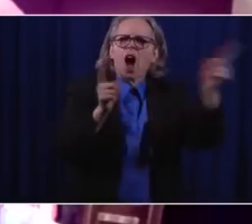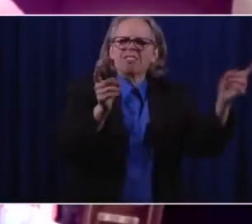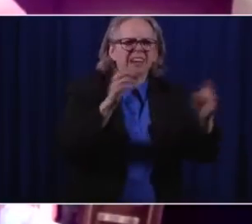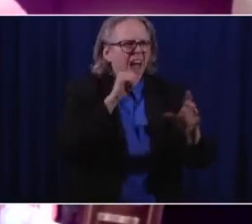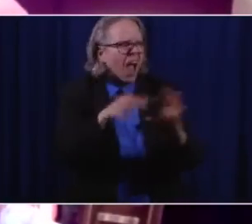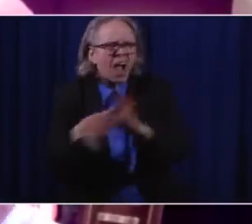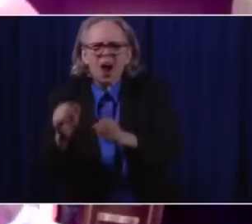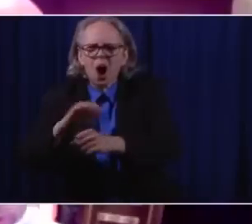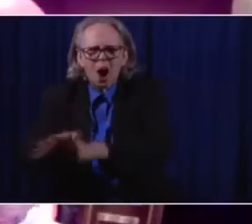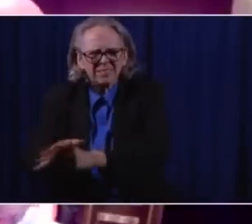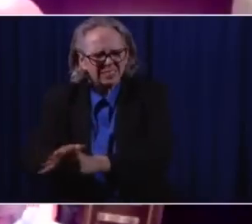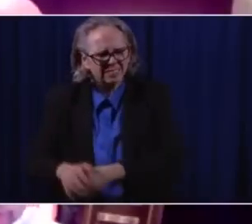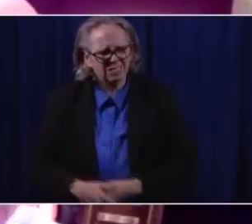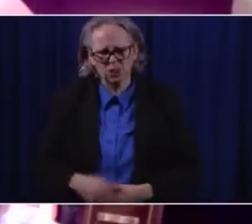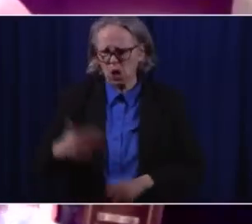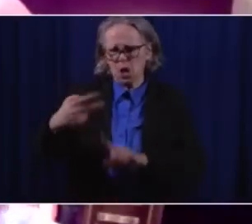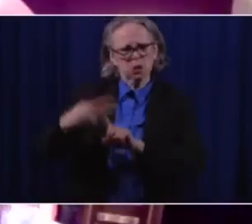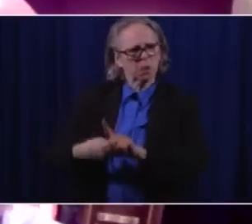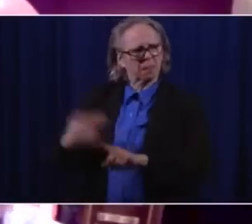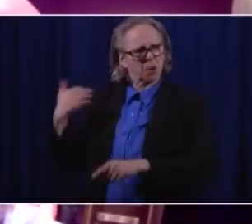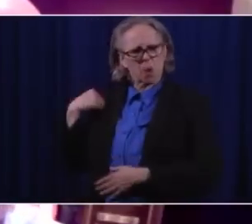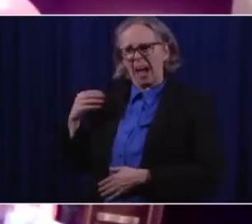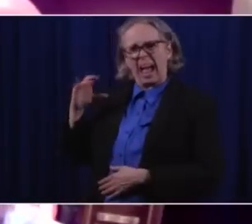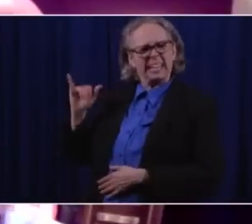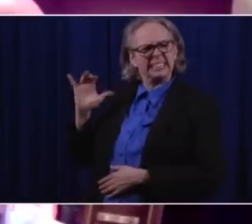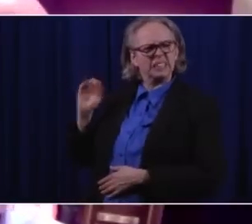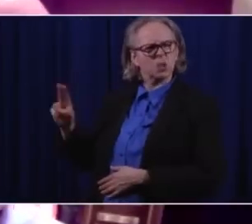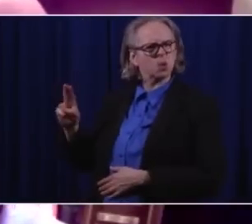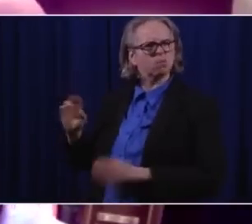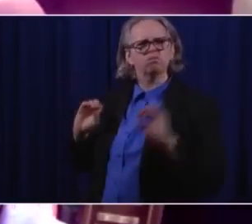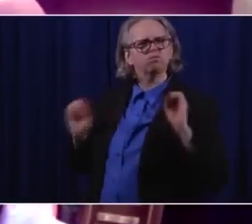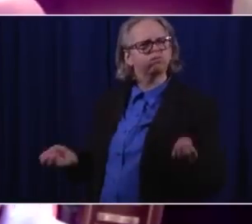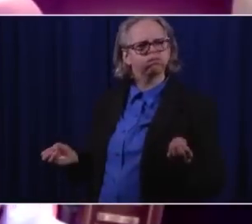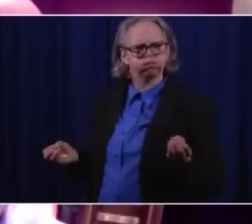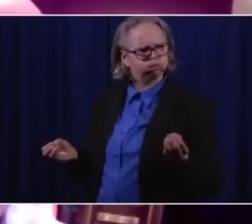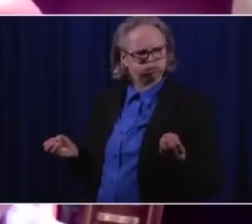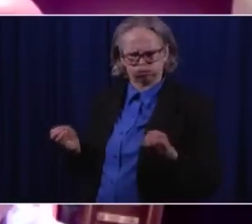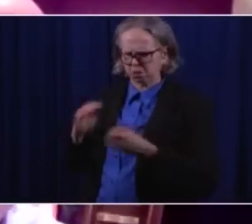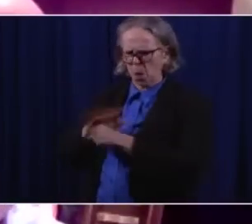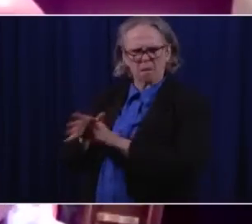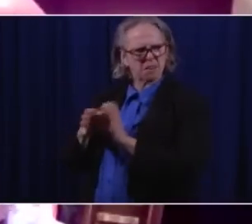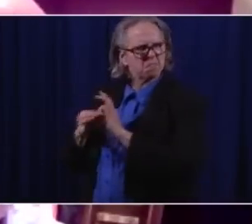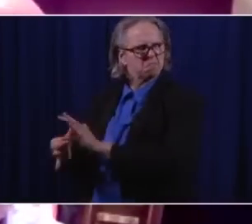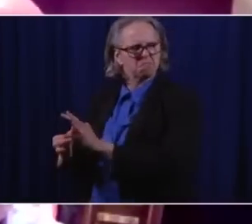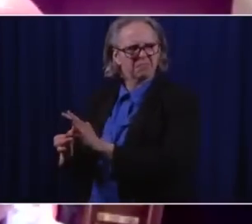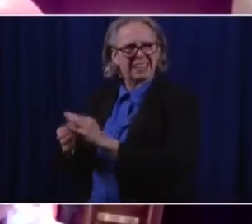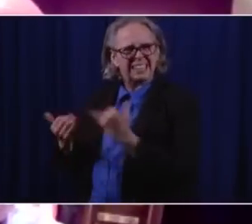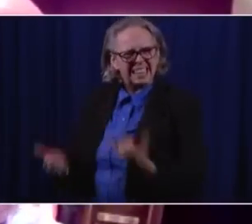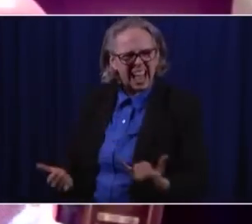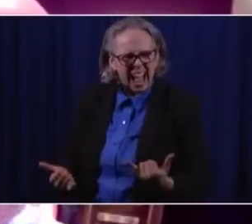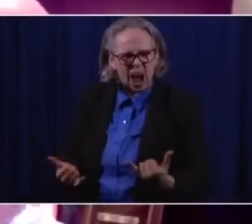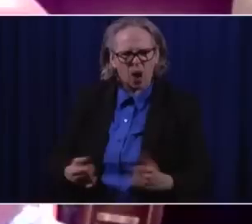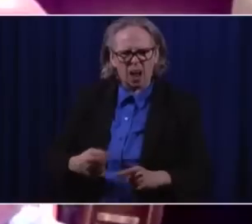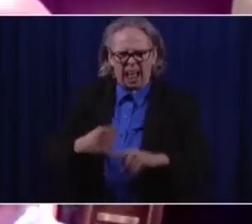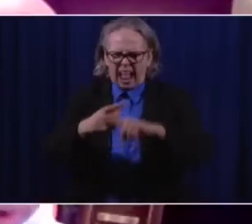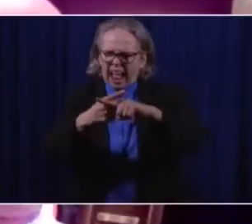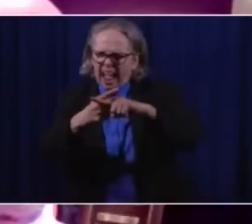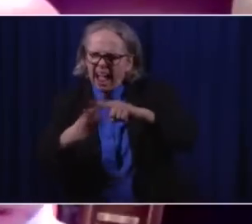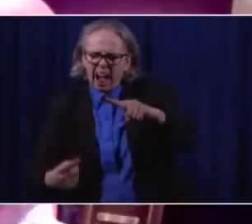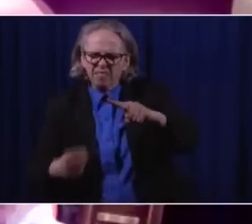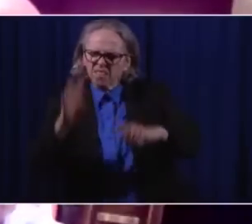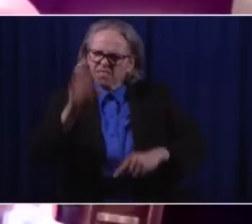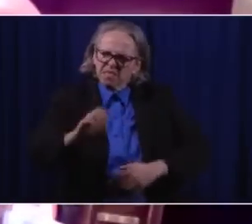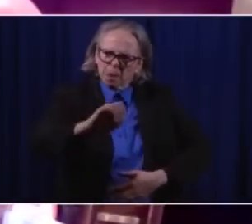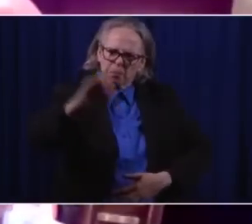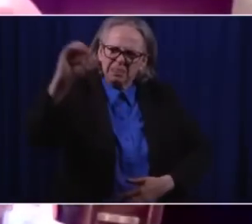COVID patients in it. 2 months later, we're pushing 50% of our intensive care beds being COVID positive patients. And